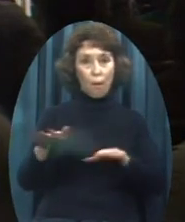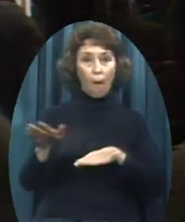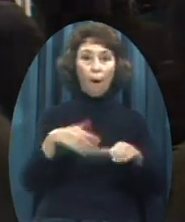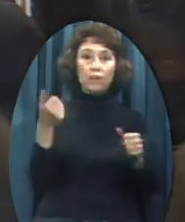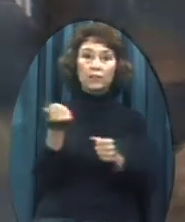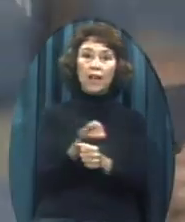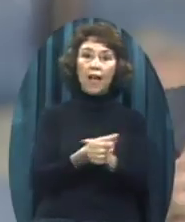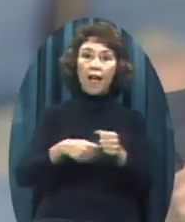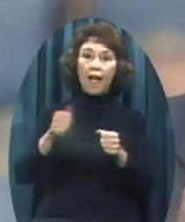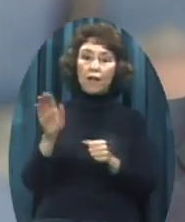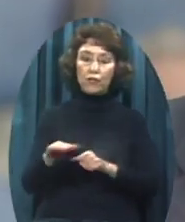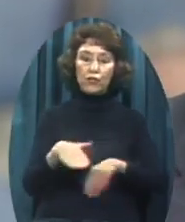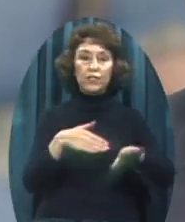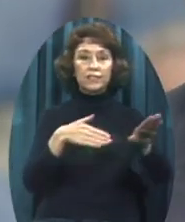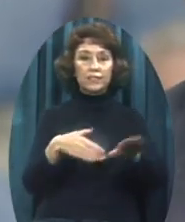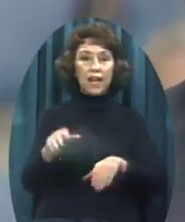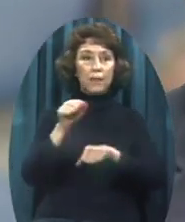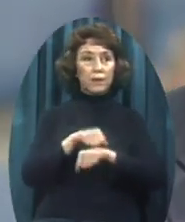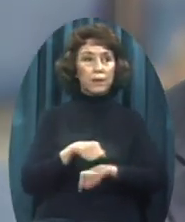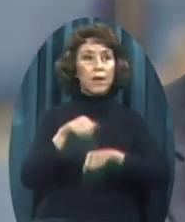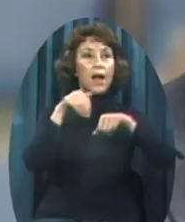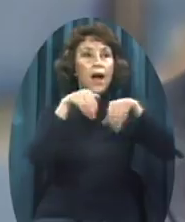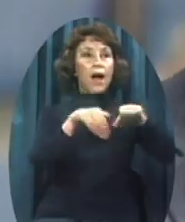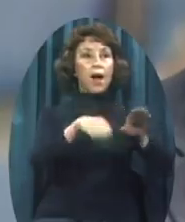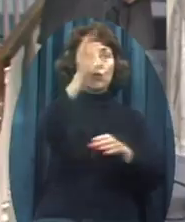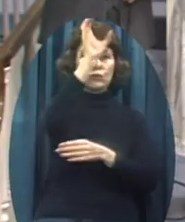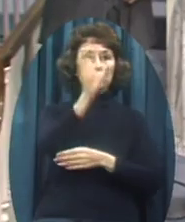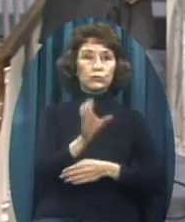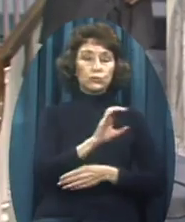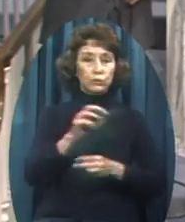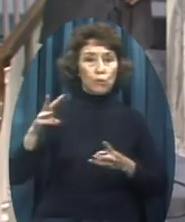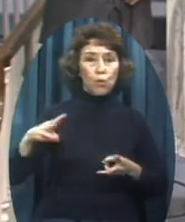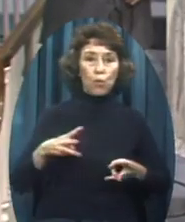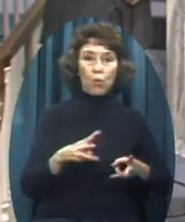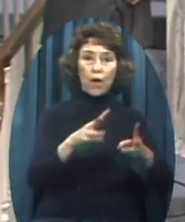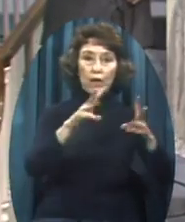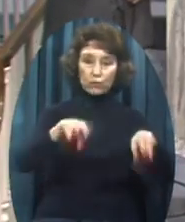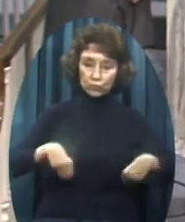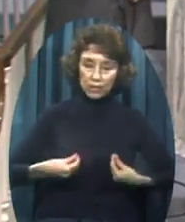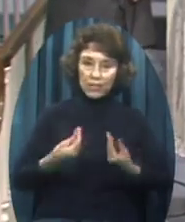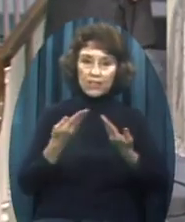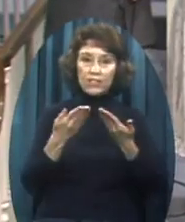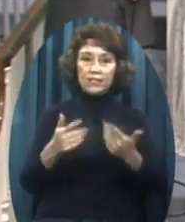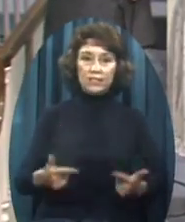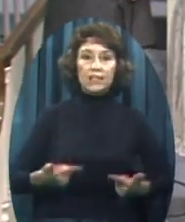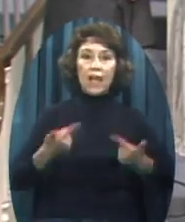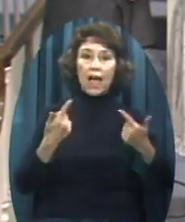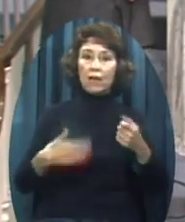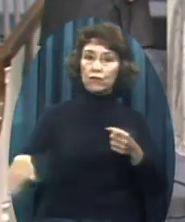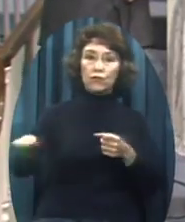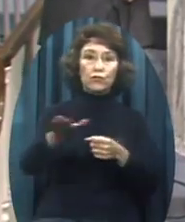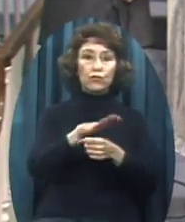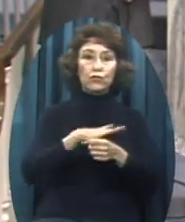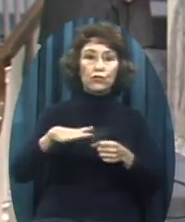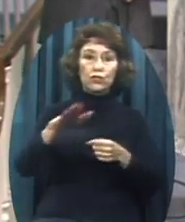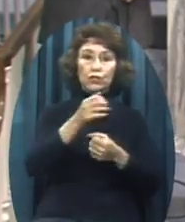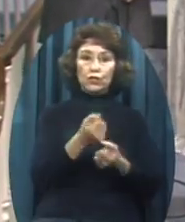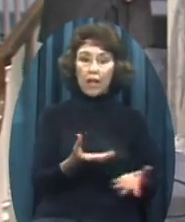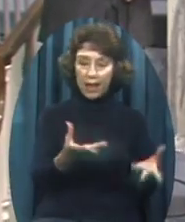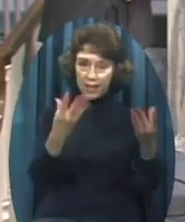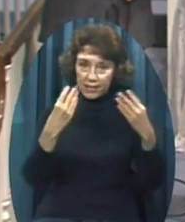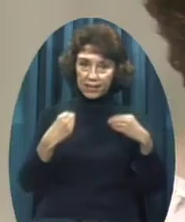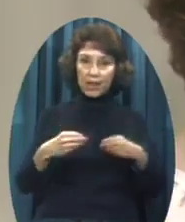Every step up Calvary's rugged way to give his life completely and bring a